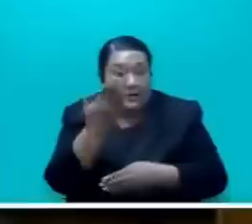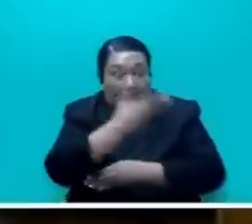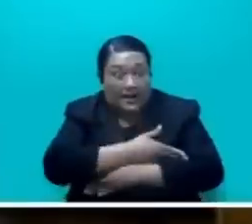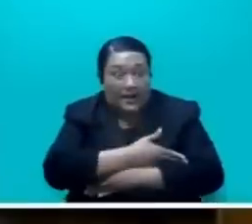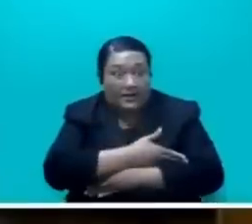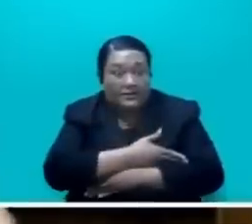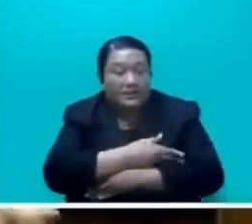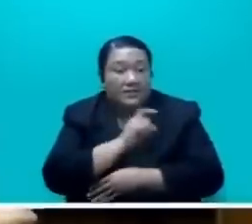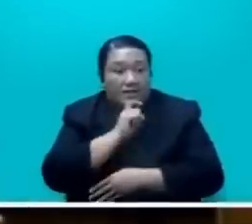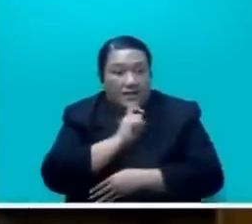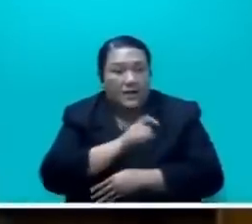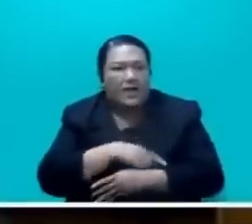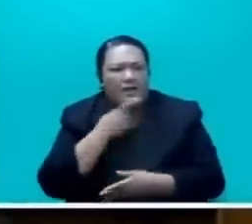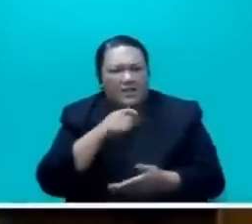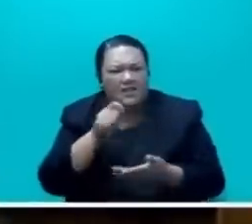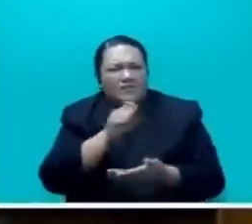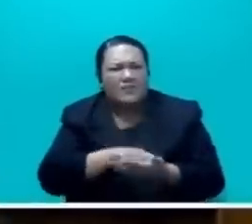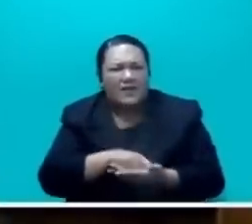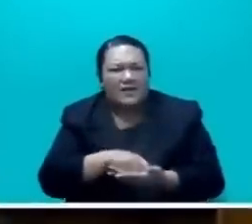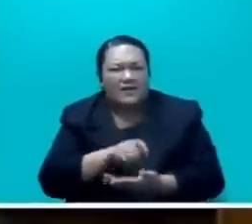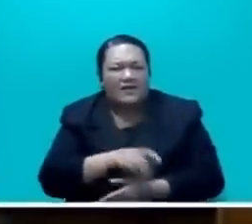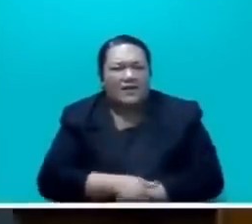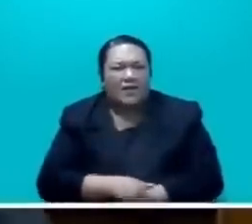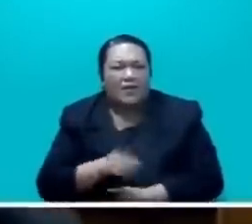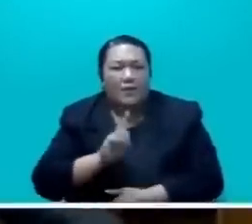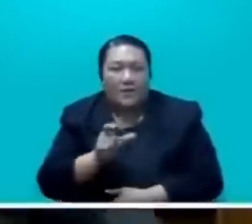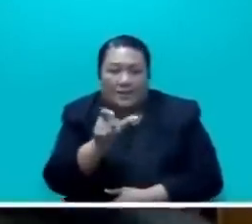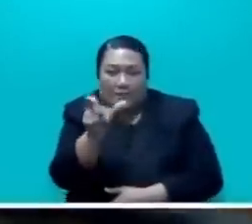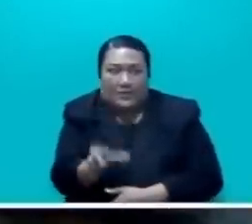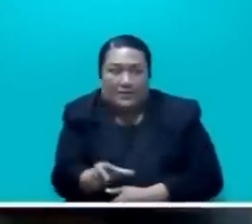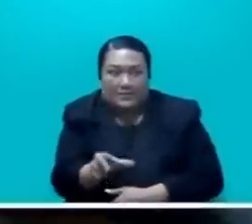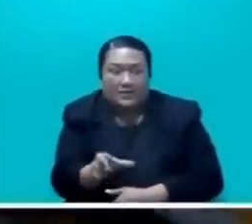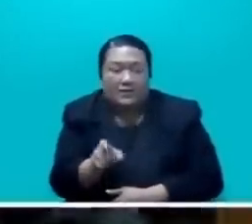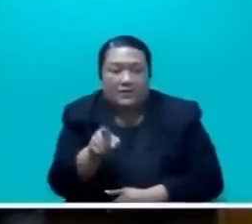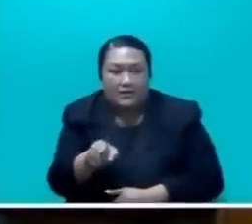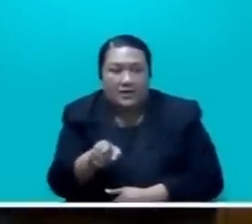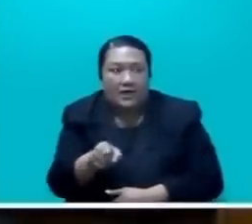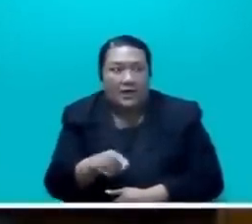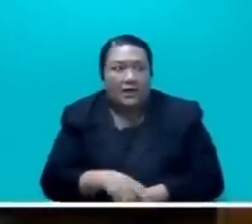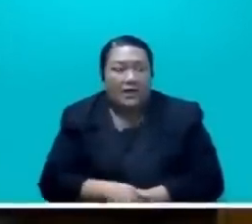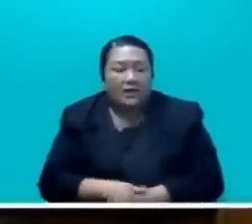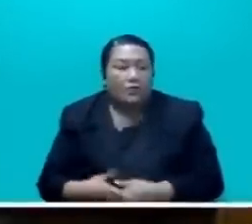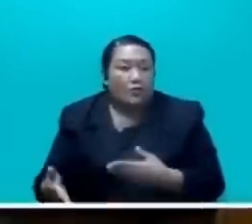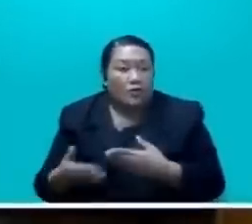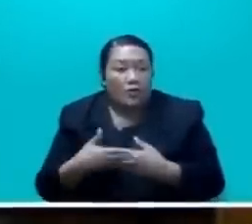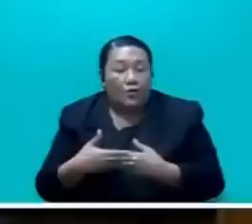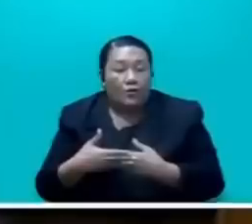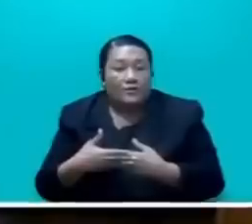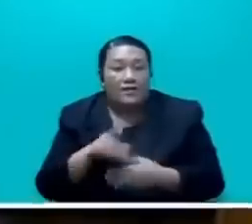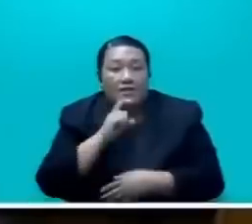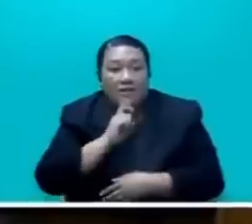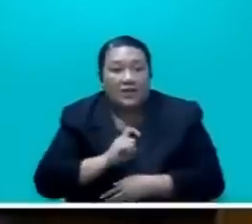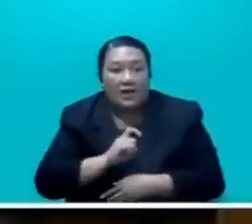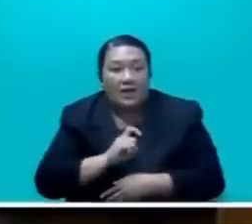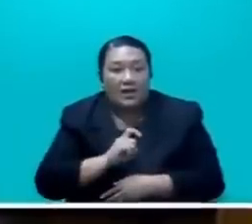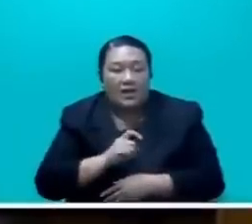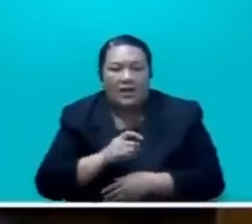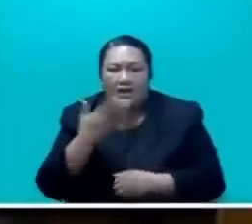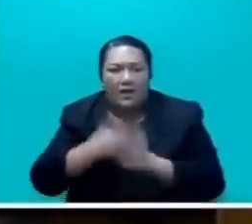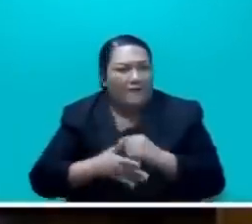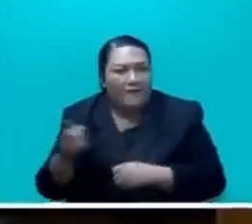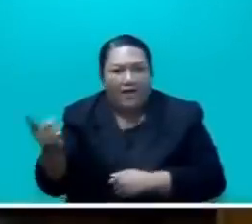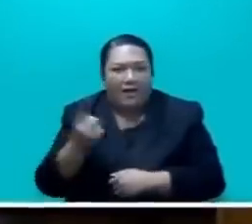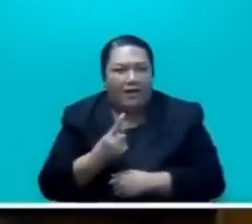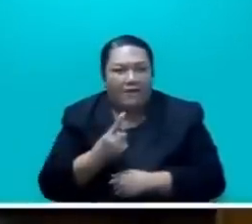their testimony, and the person who was supposed to close the dinner, the speaker, sir, did not turn up. So